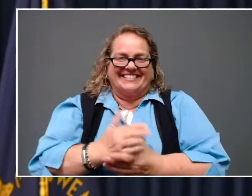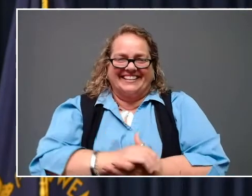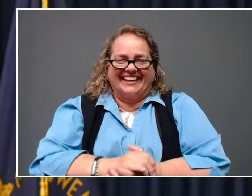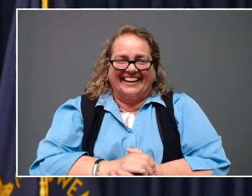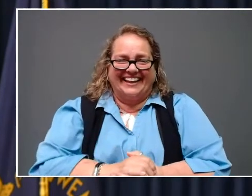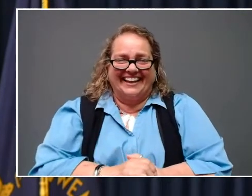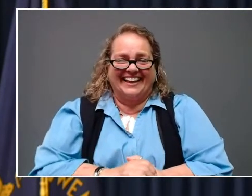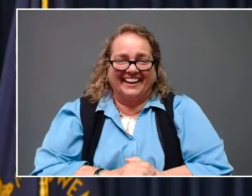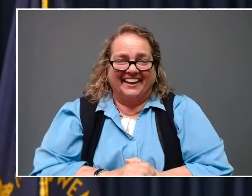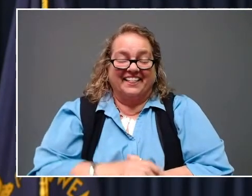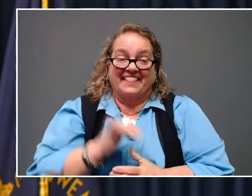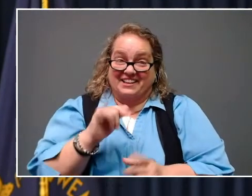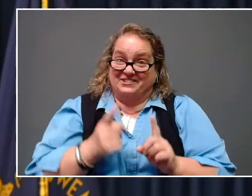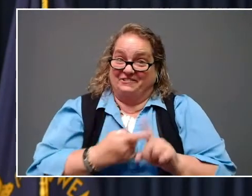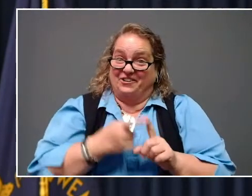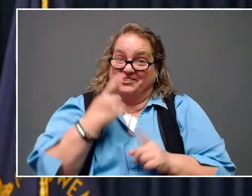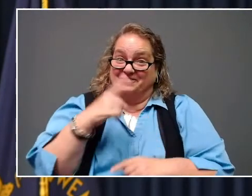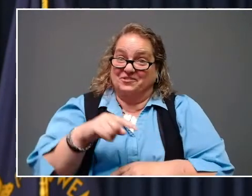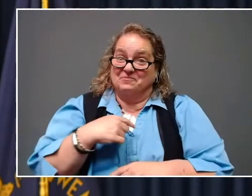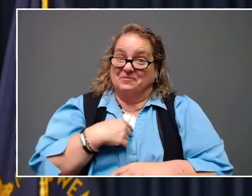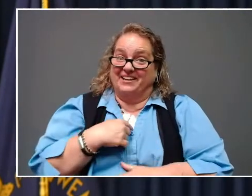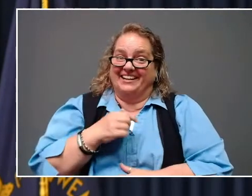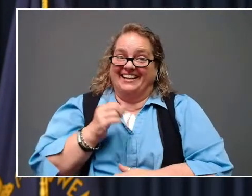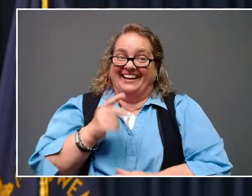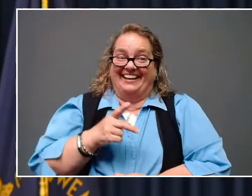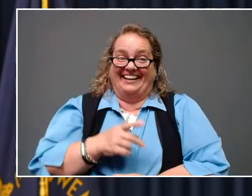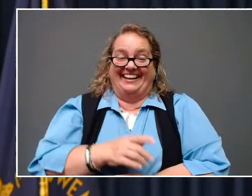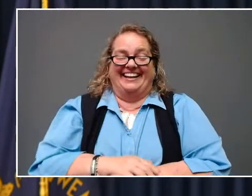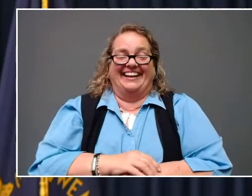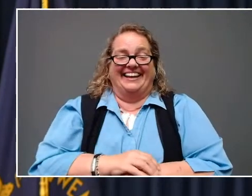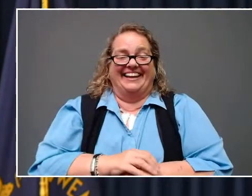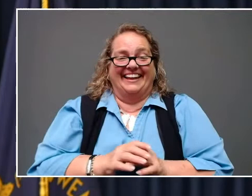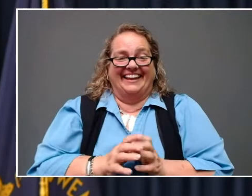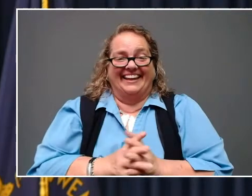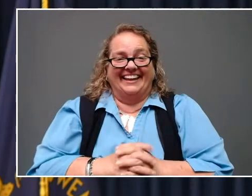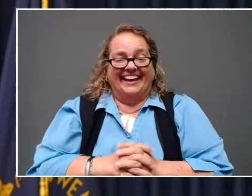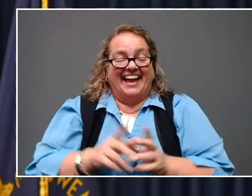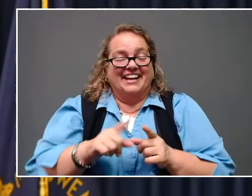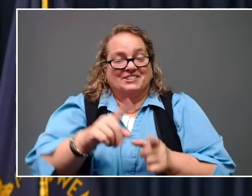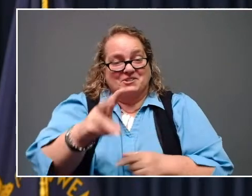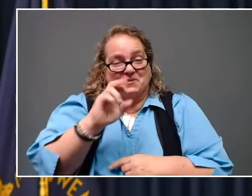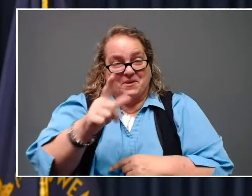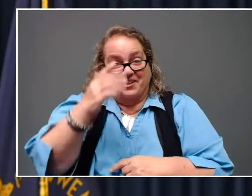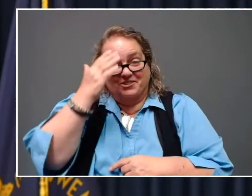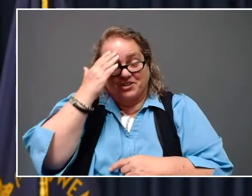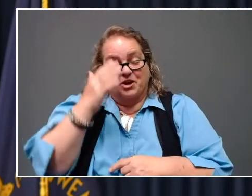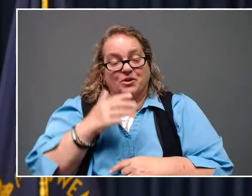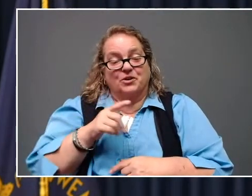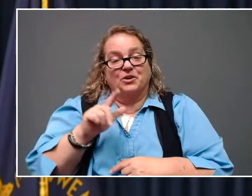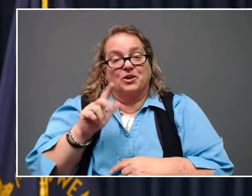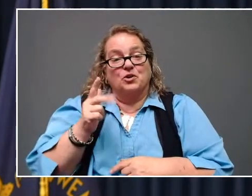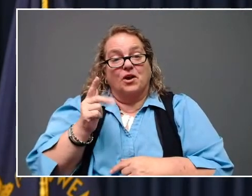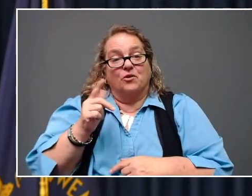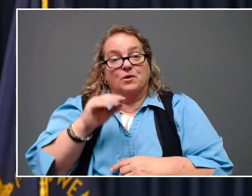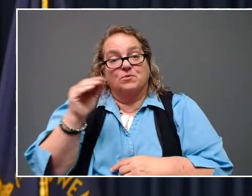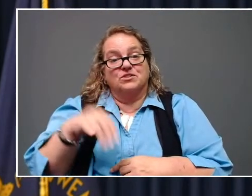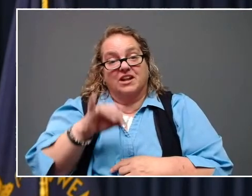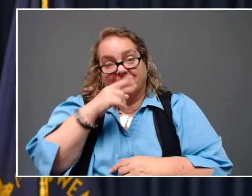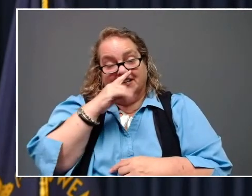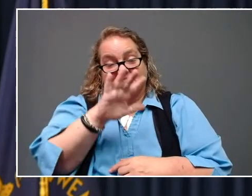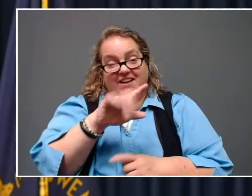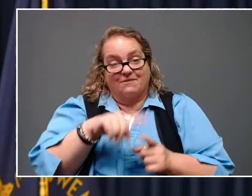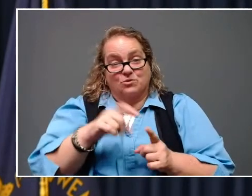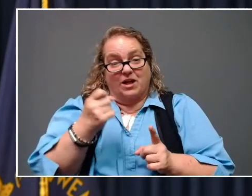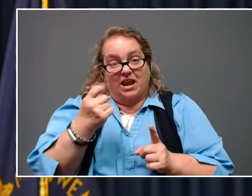for me. Well, anyway, I would like to, only, you well know, 23% of kids 5 to 11 have